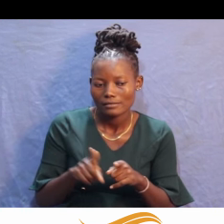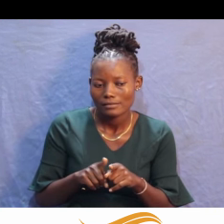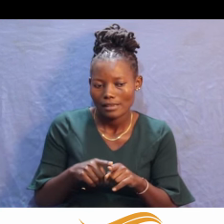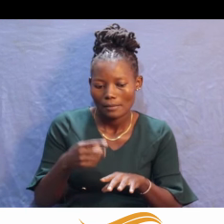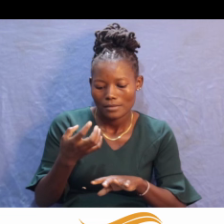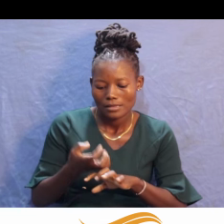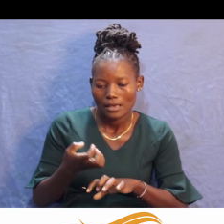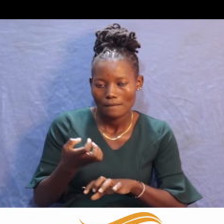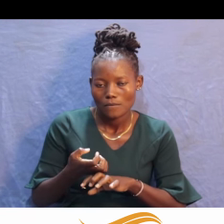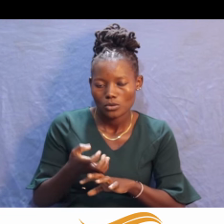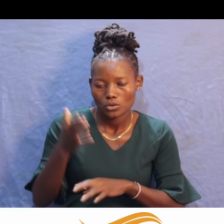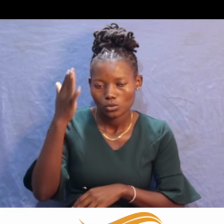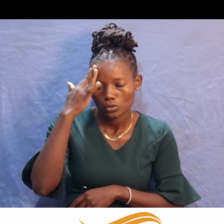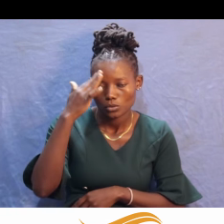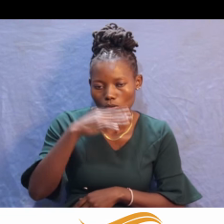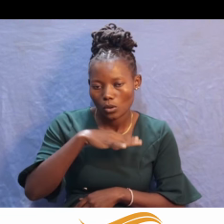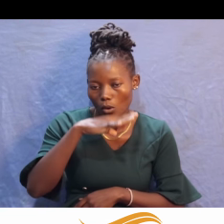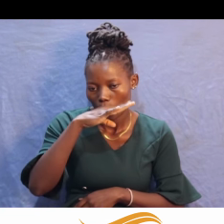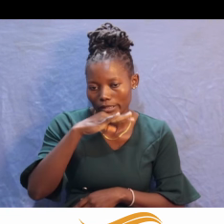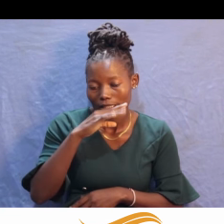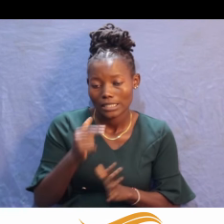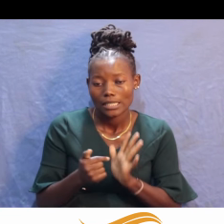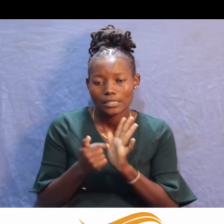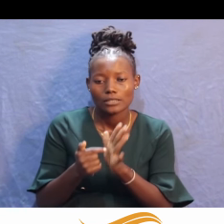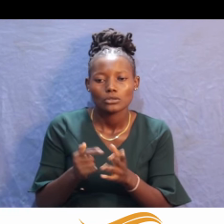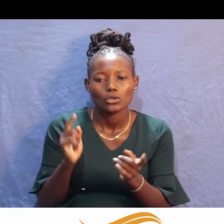oxygen. These two athletes have a different